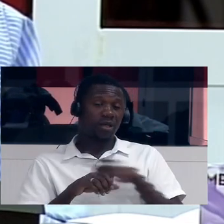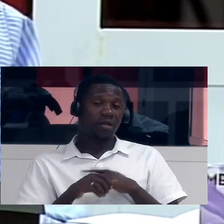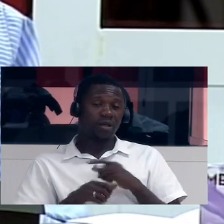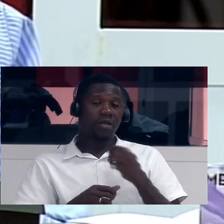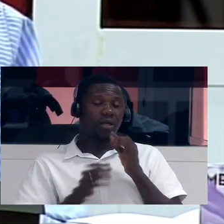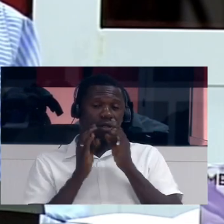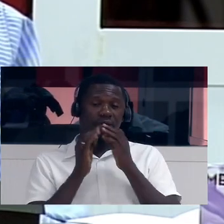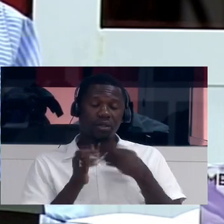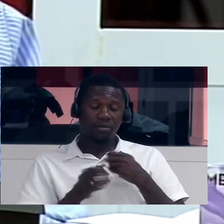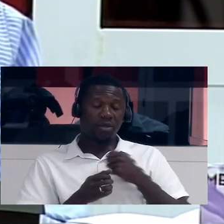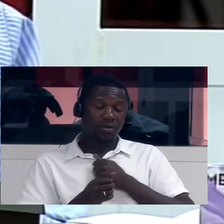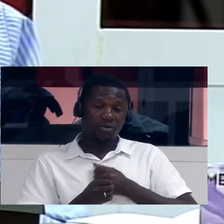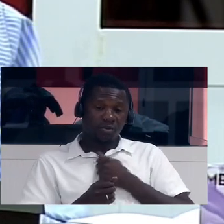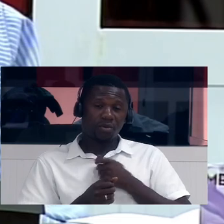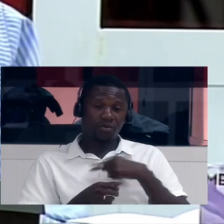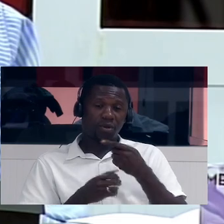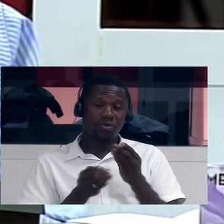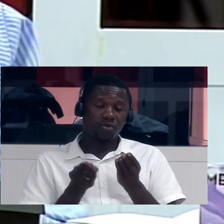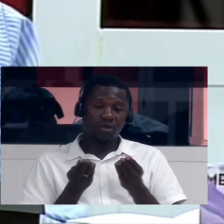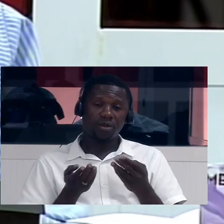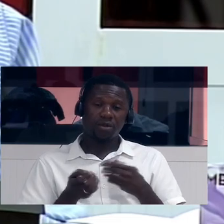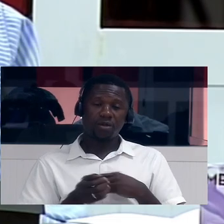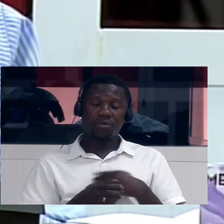was not sympathetic. I was just doing what I thought was right.